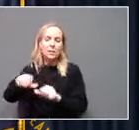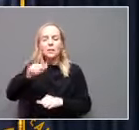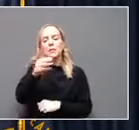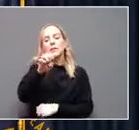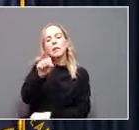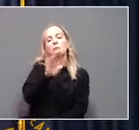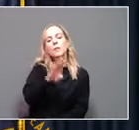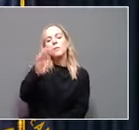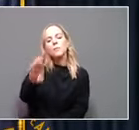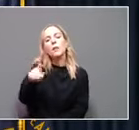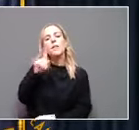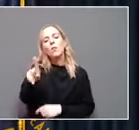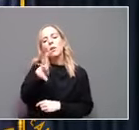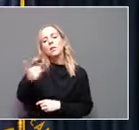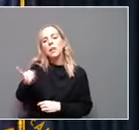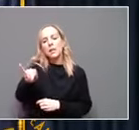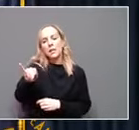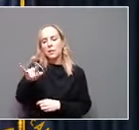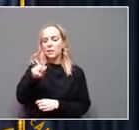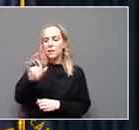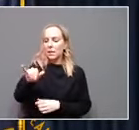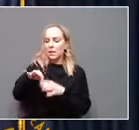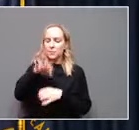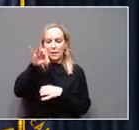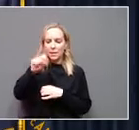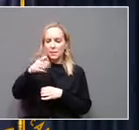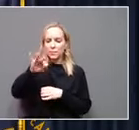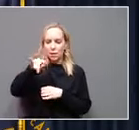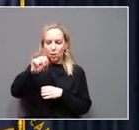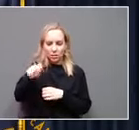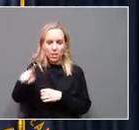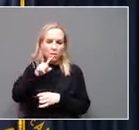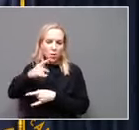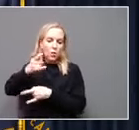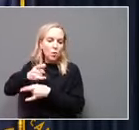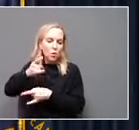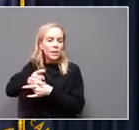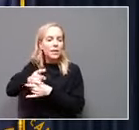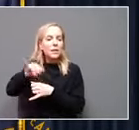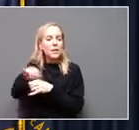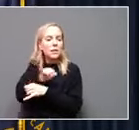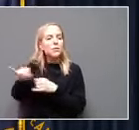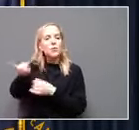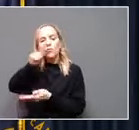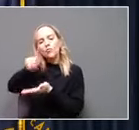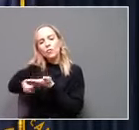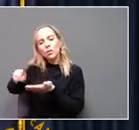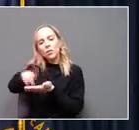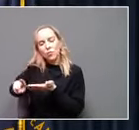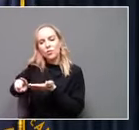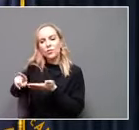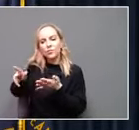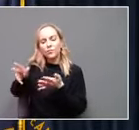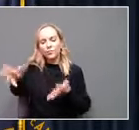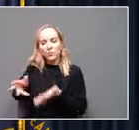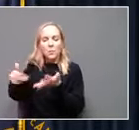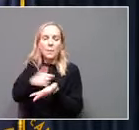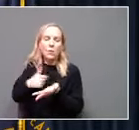Spirits, housed at the University of Kentucky, is the bourbon industry's research and development vehicle. We are